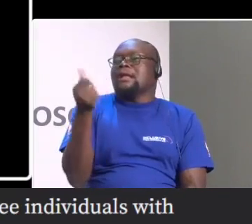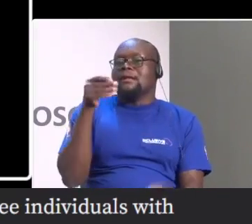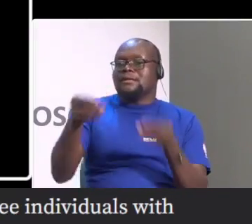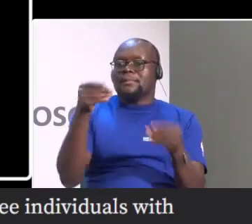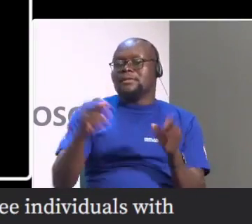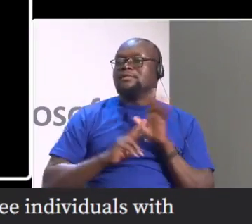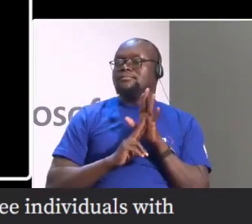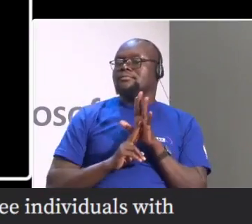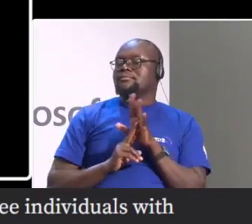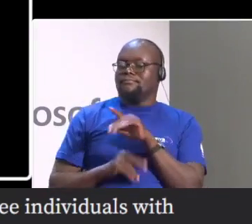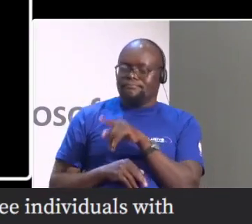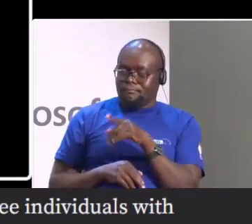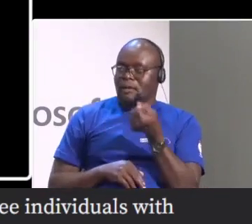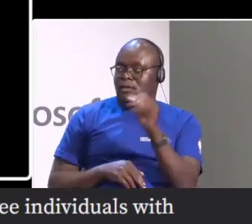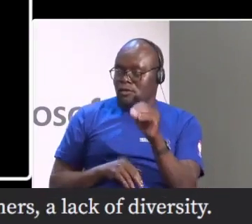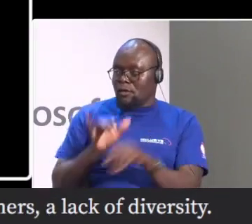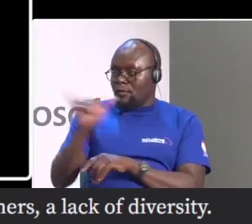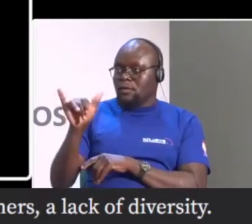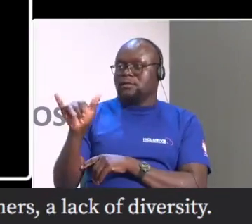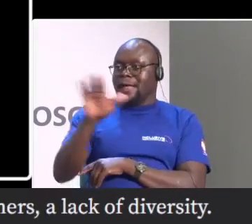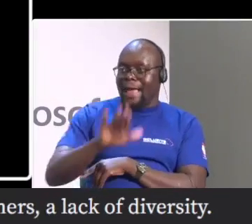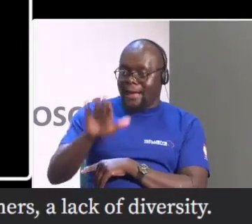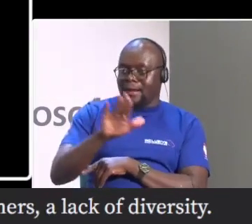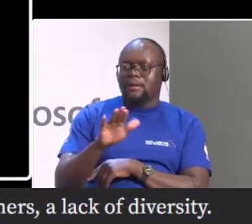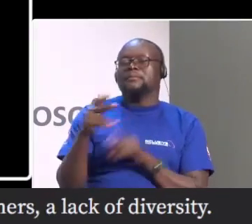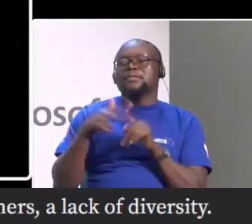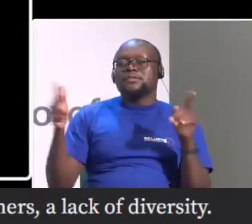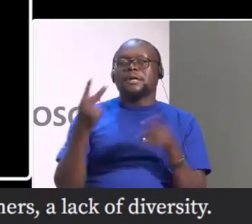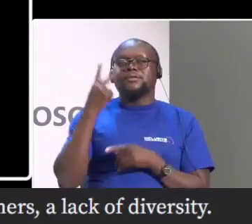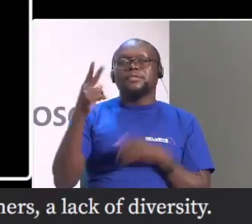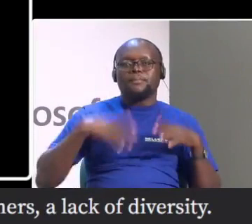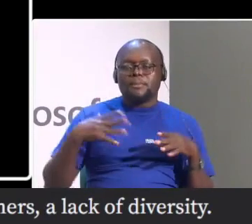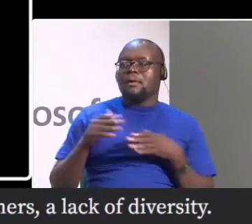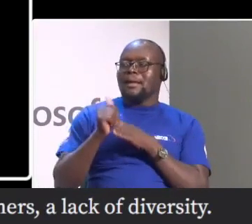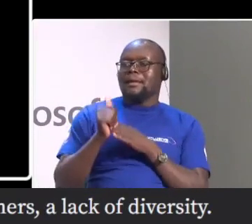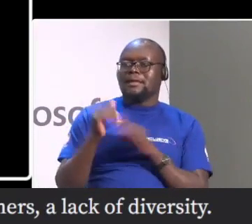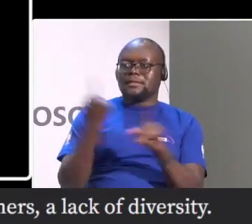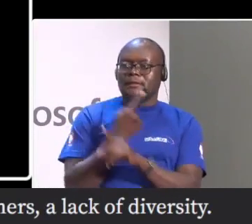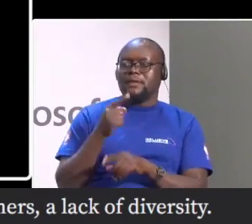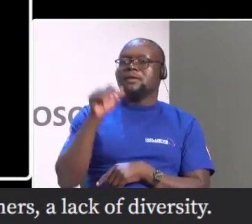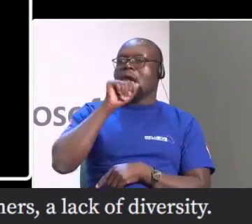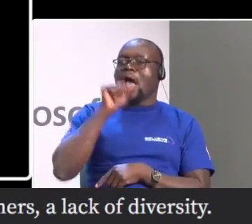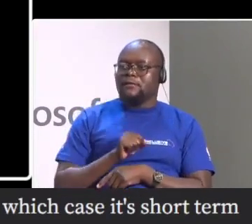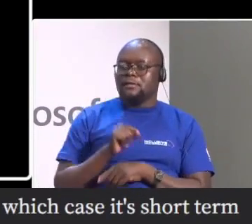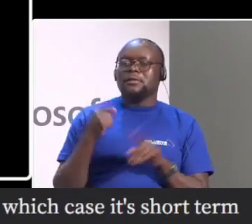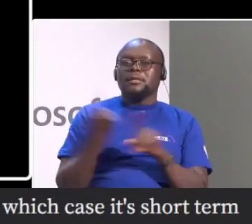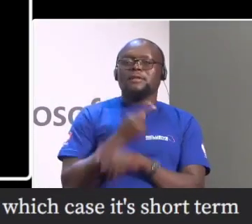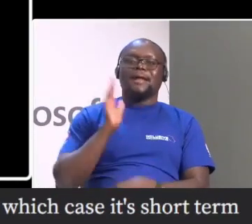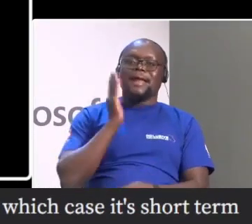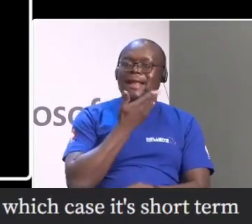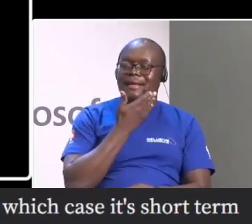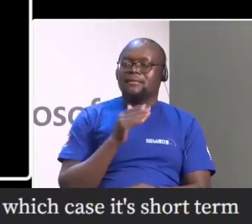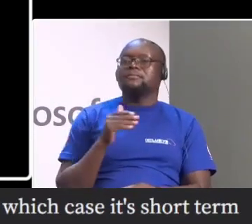disability representation. So on those axes, you know, you start to see leaders of different ages, different